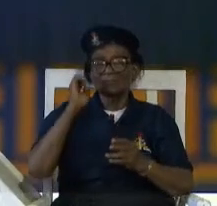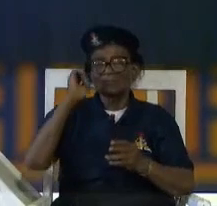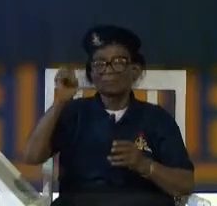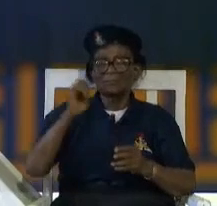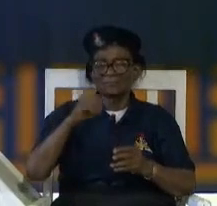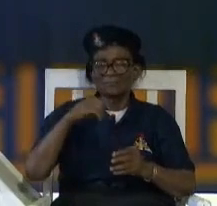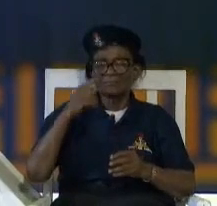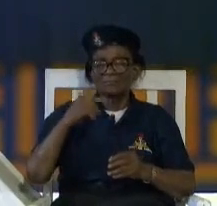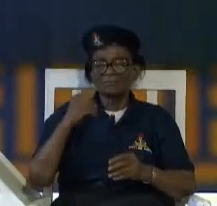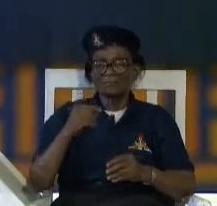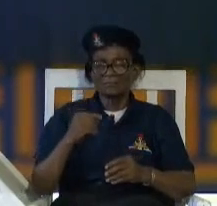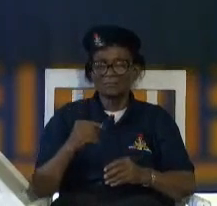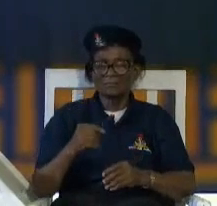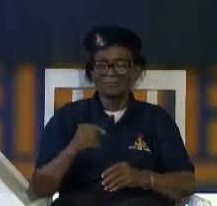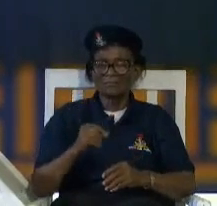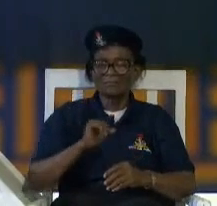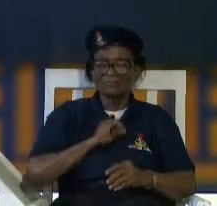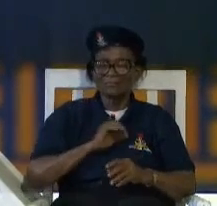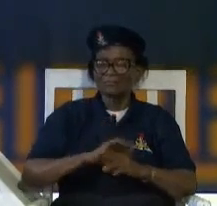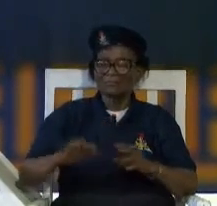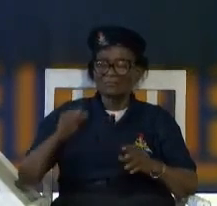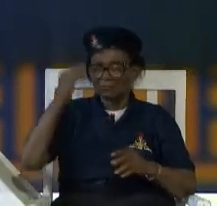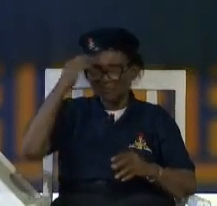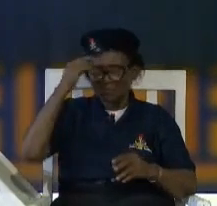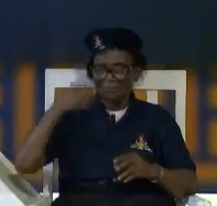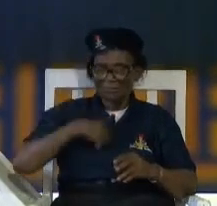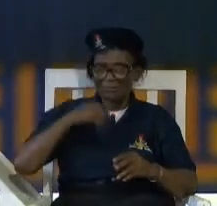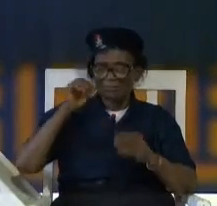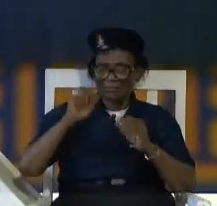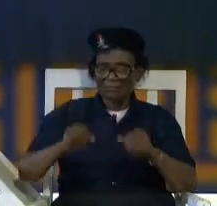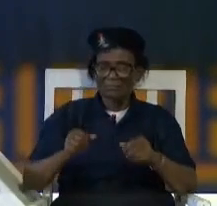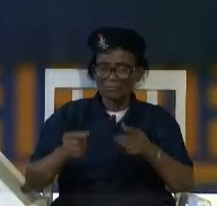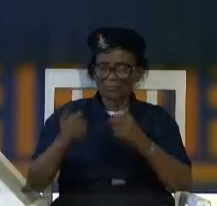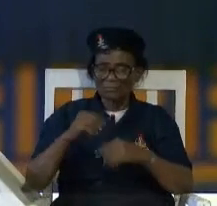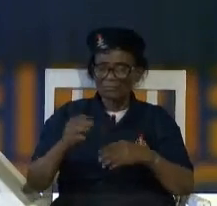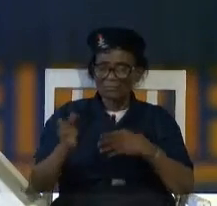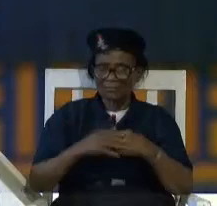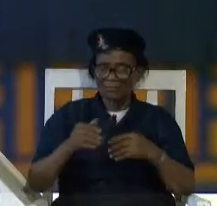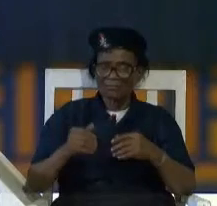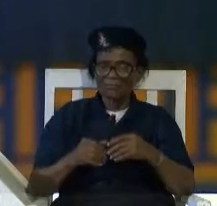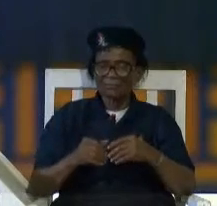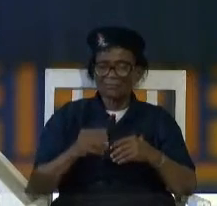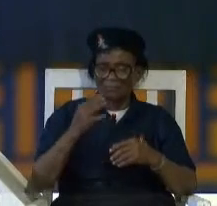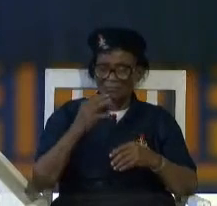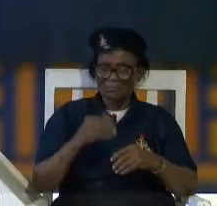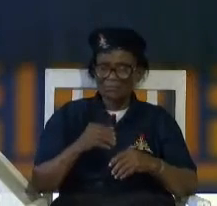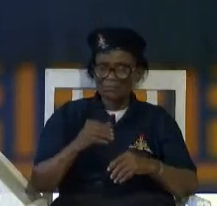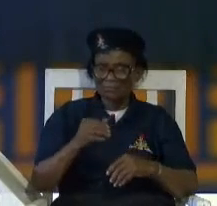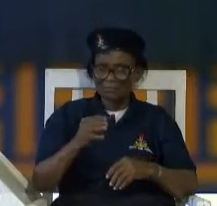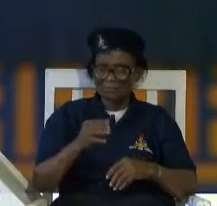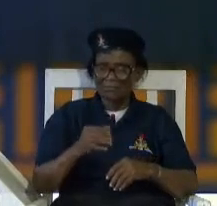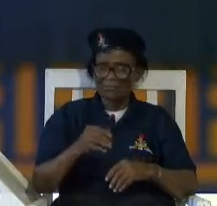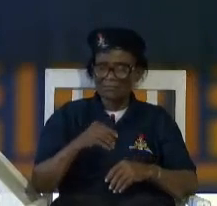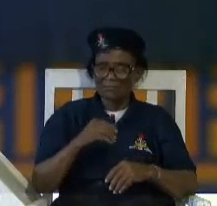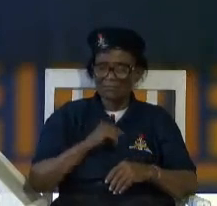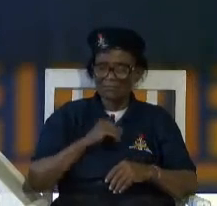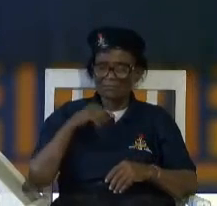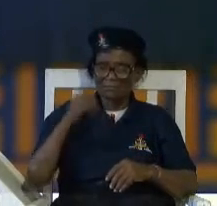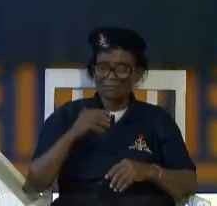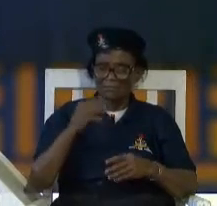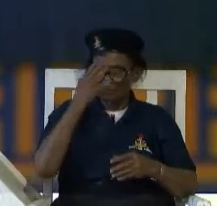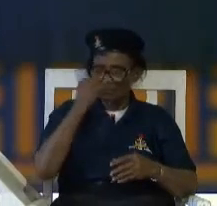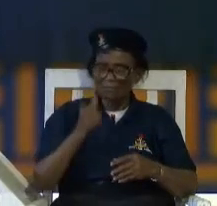"I don't think I can come back." I said, why not, sir?